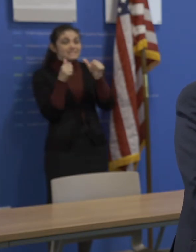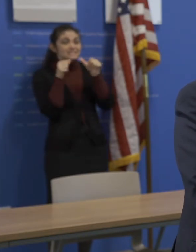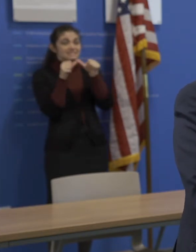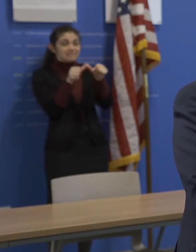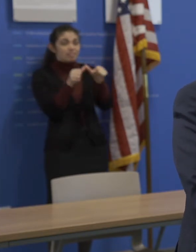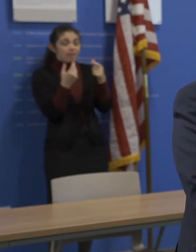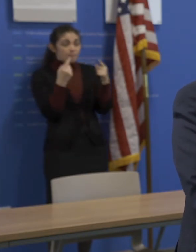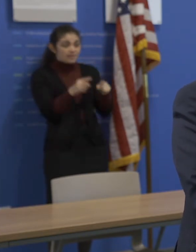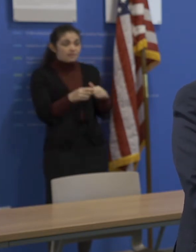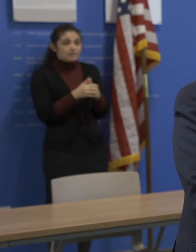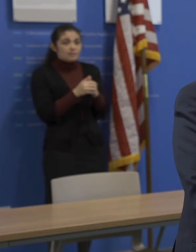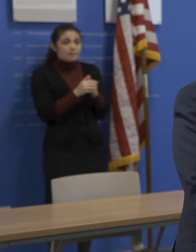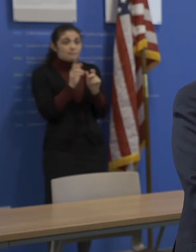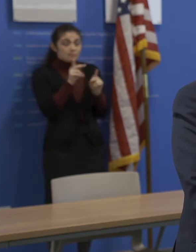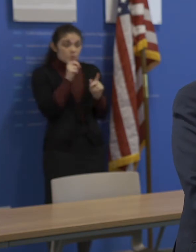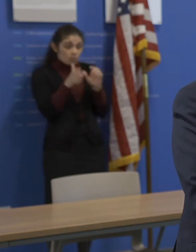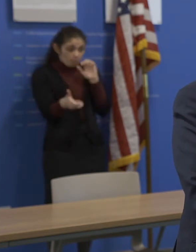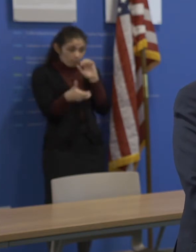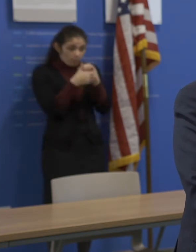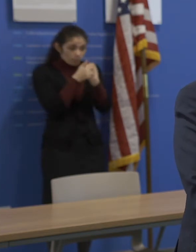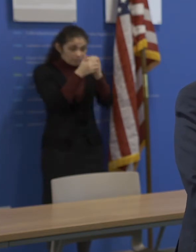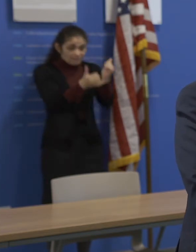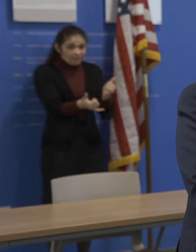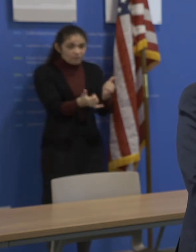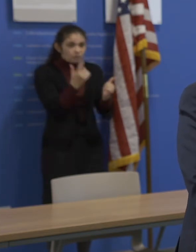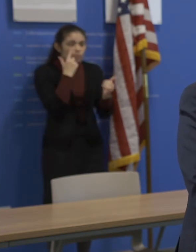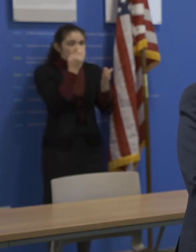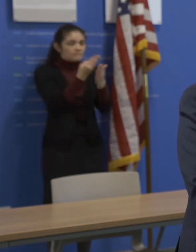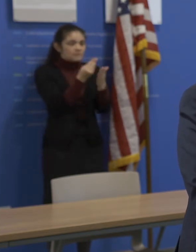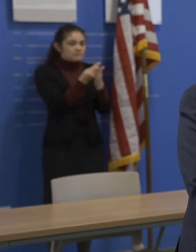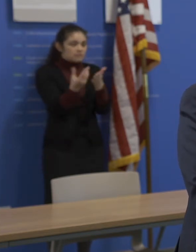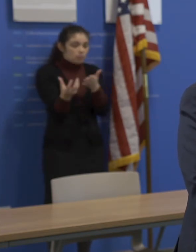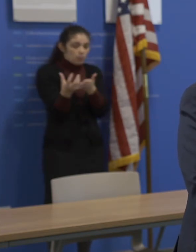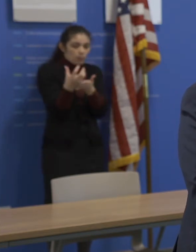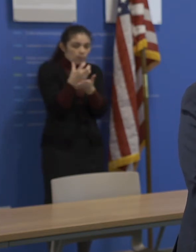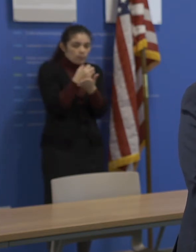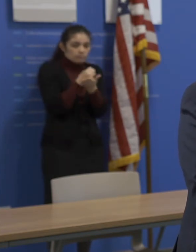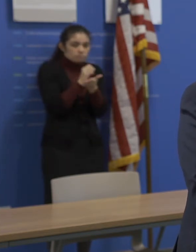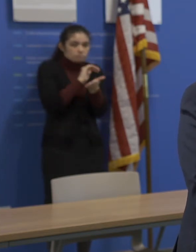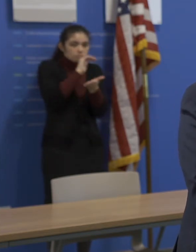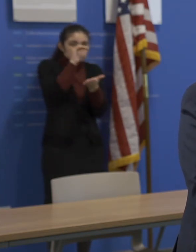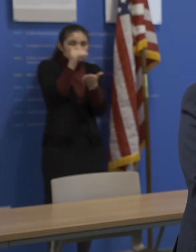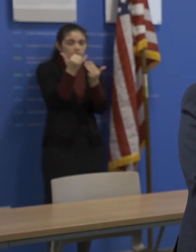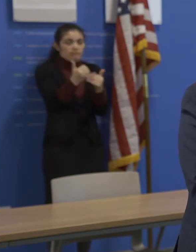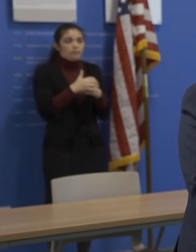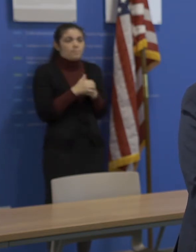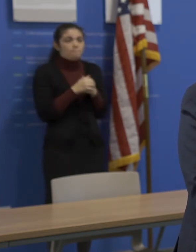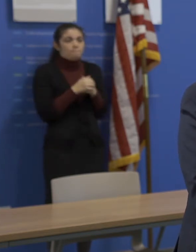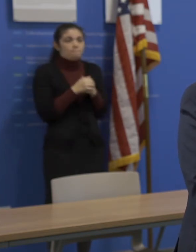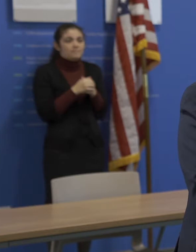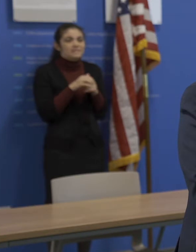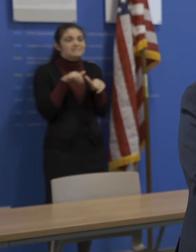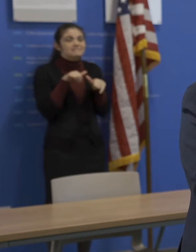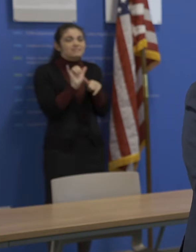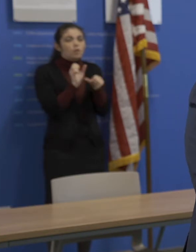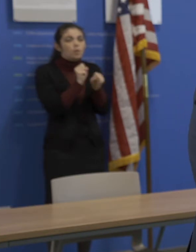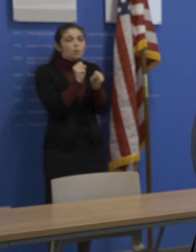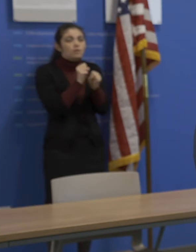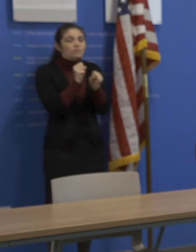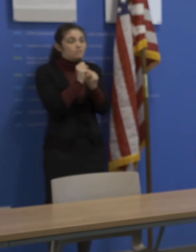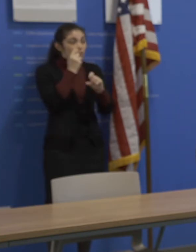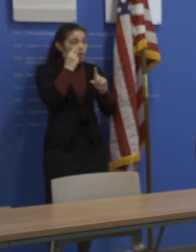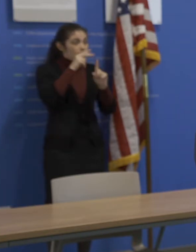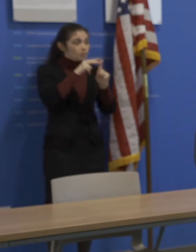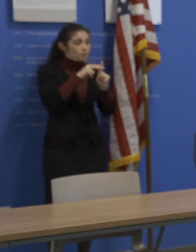the partners who have been providing the funding for our fund are still working on getting